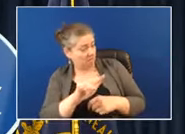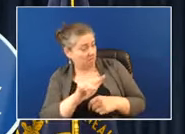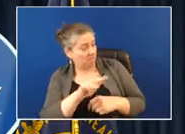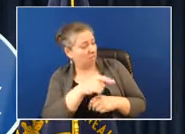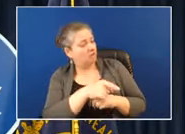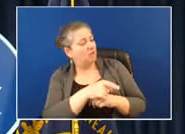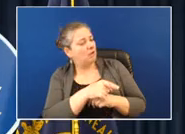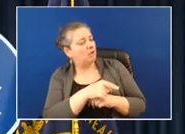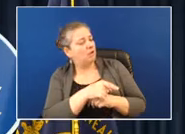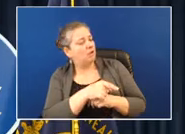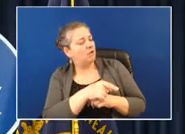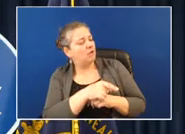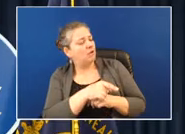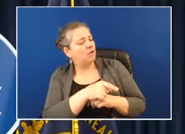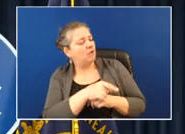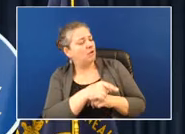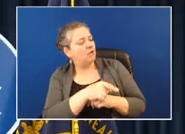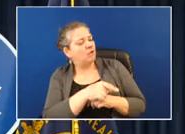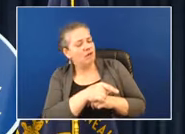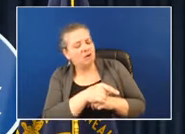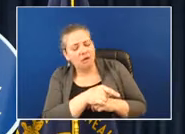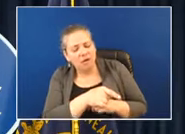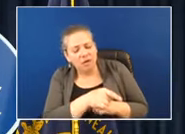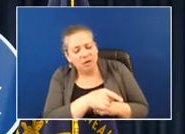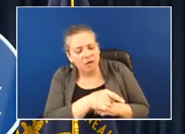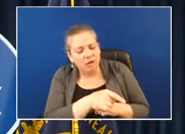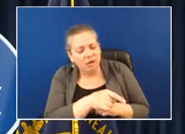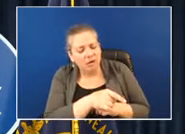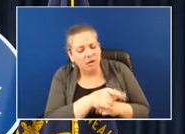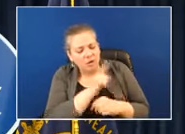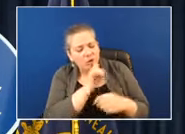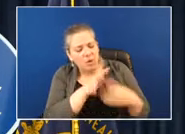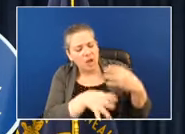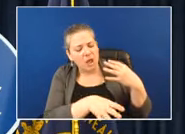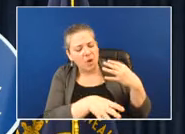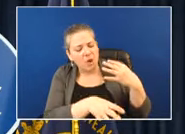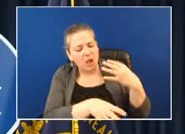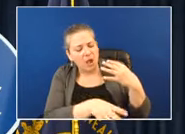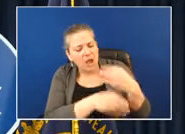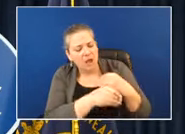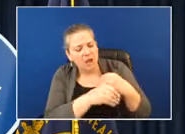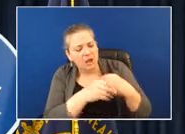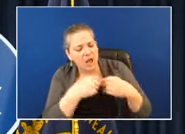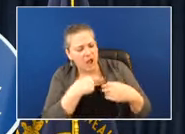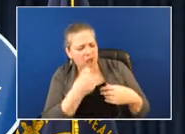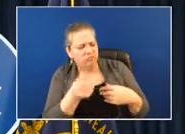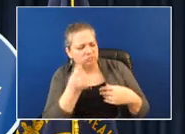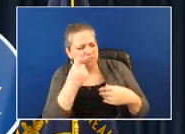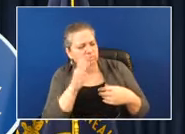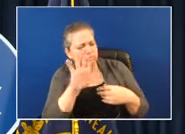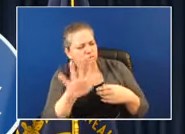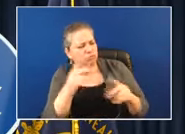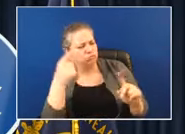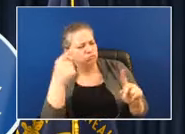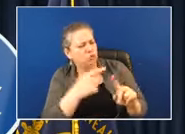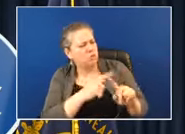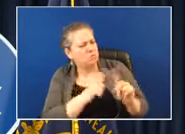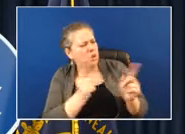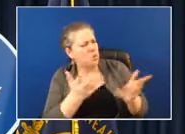being taught in middle and high school. I mean, I certainly understand your point, but what is so